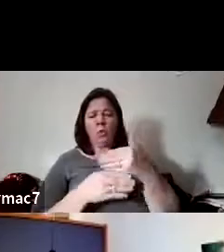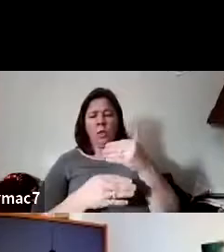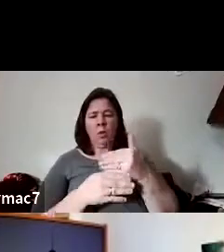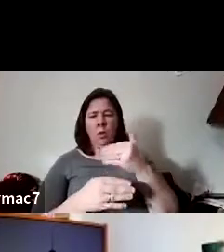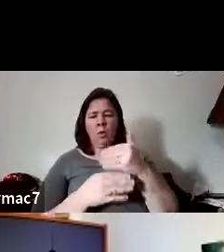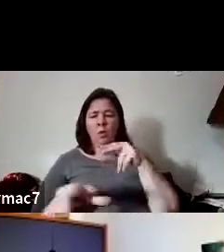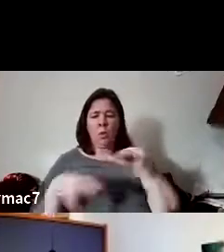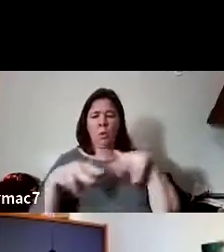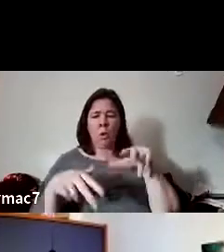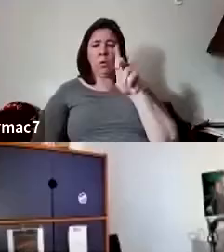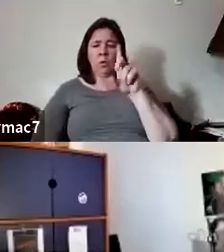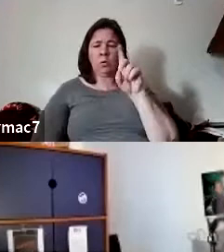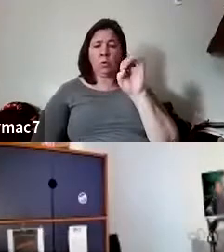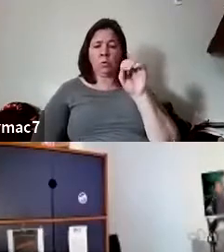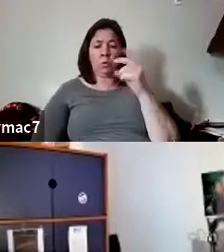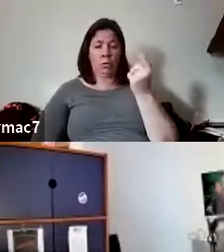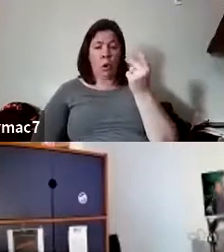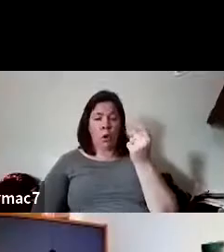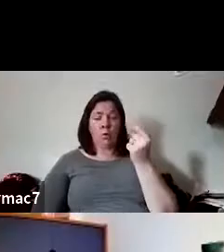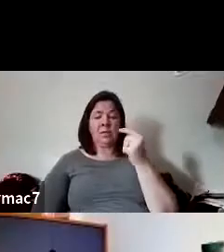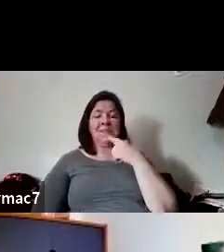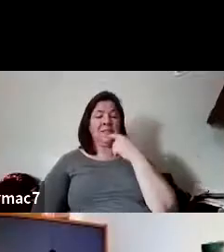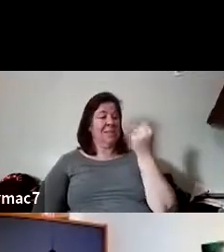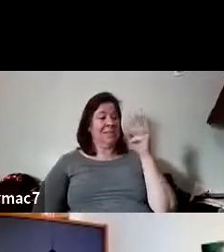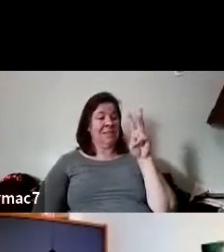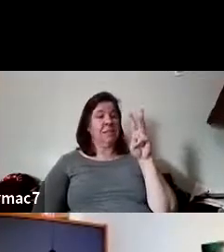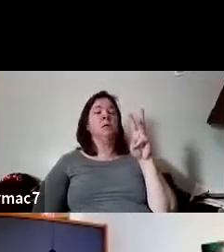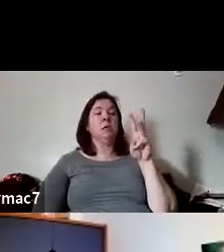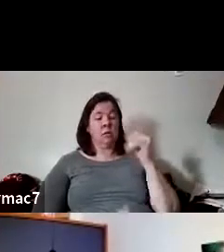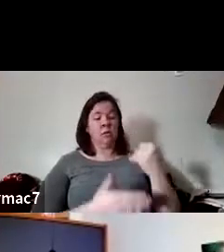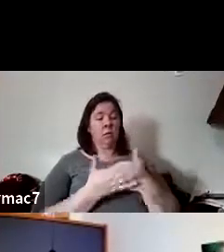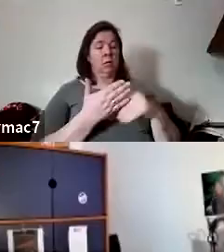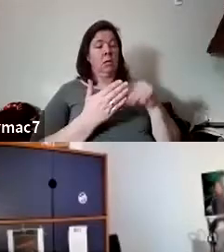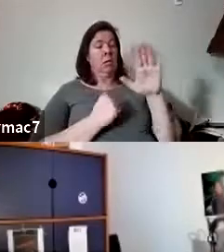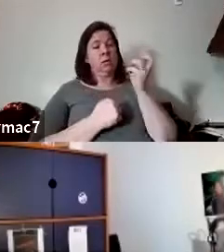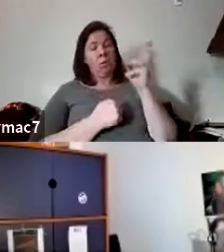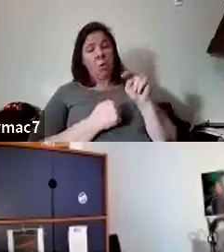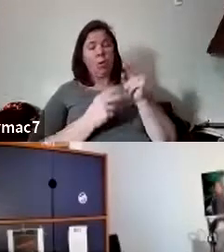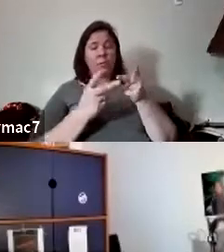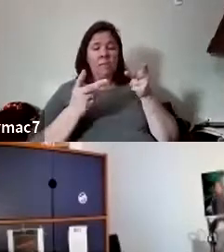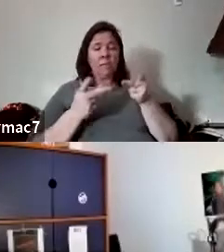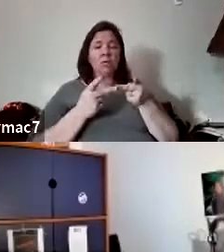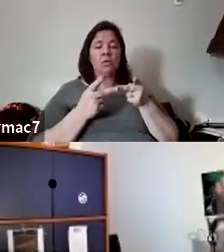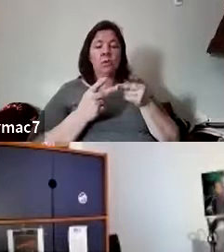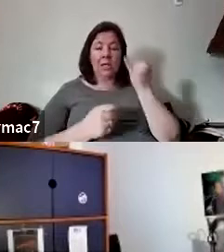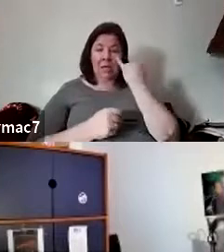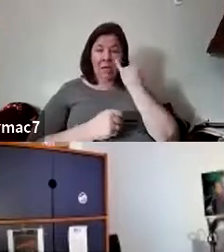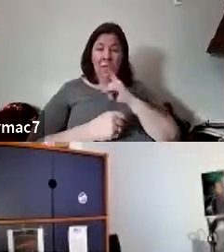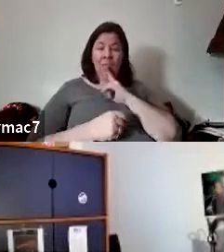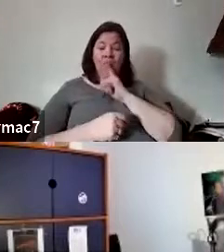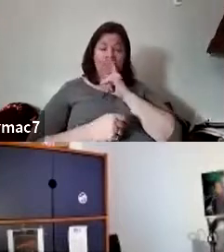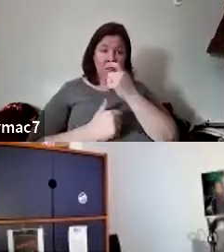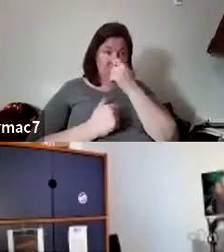did whatever it took so that he, as a 16-year-old, could pay for his own founder member position. So if you are really keen